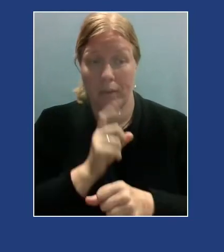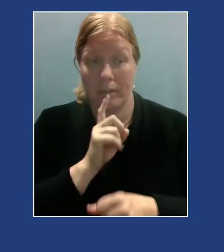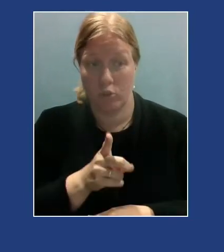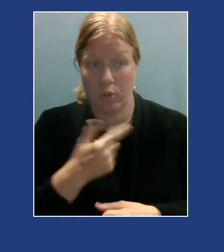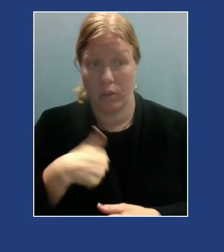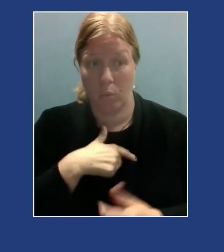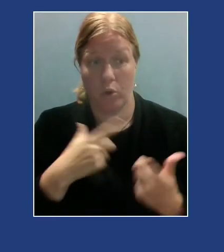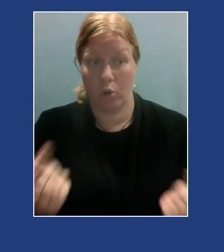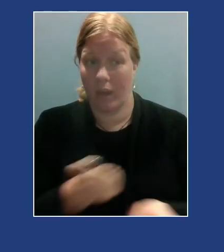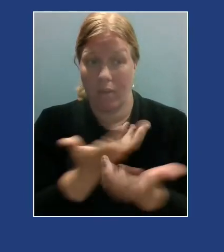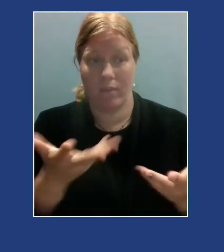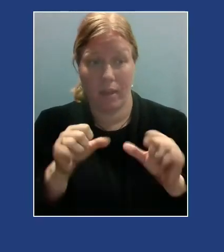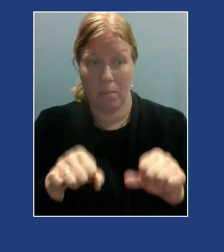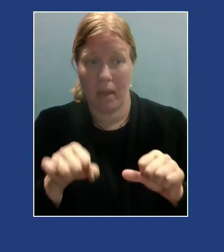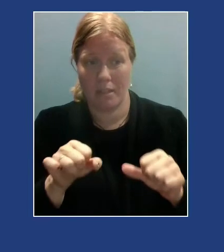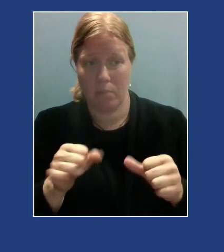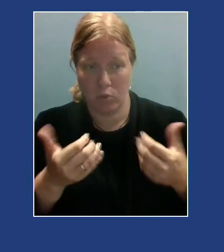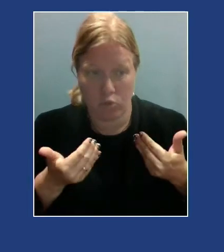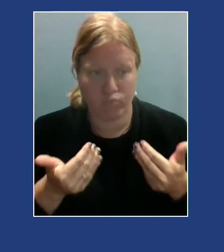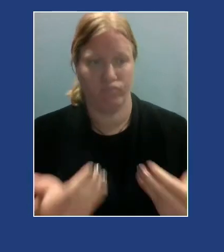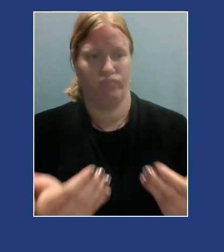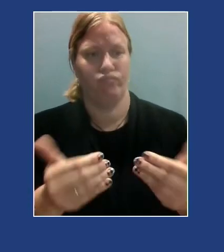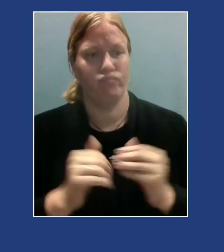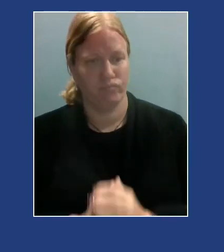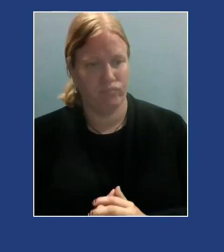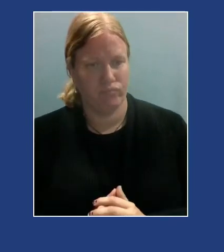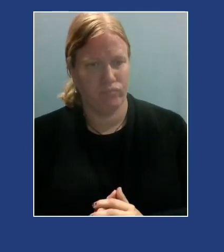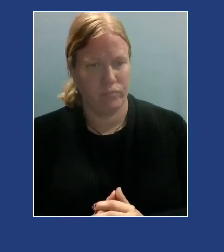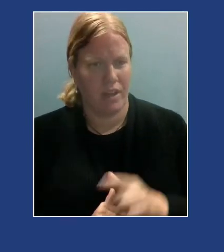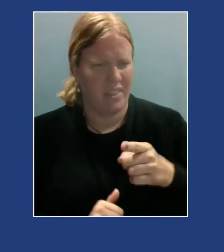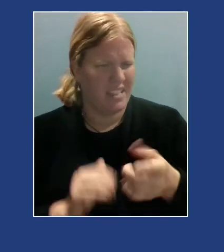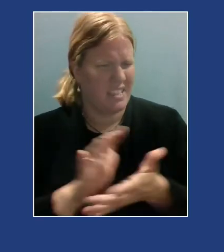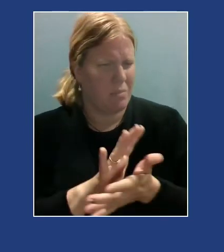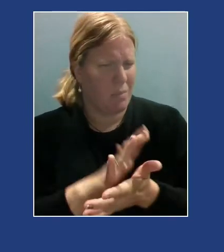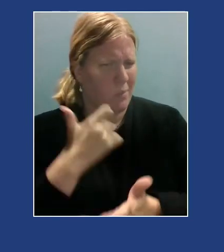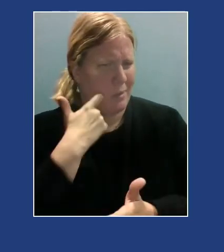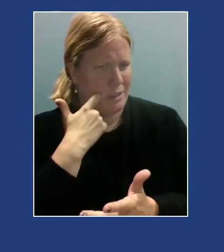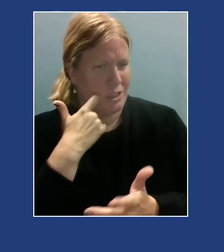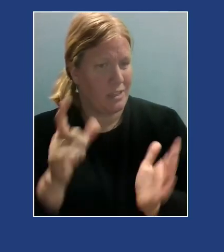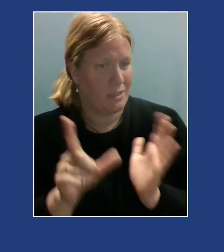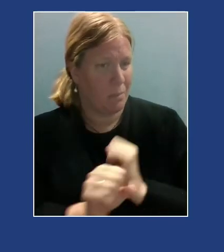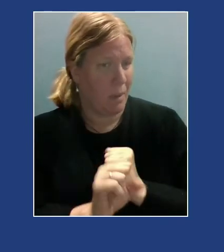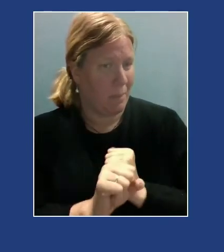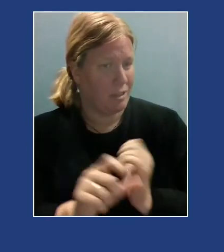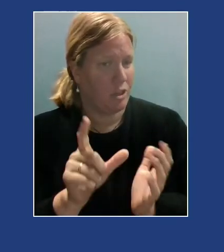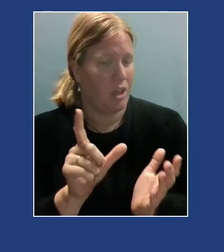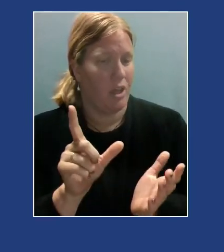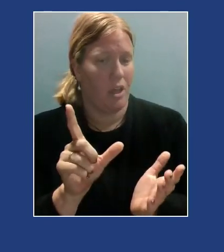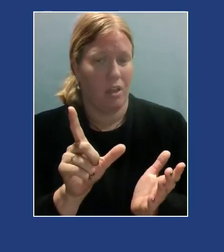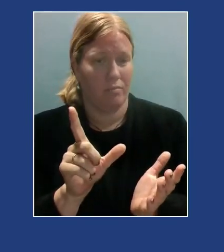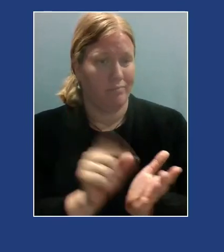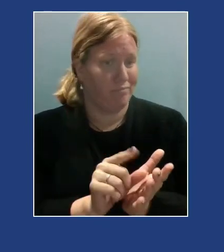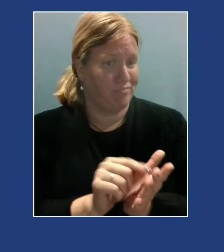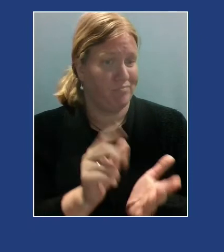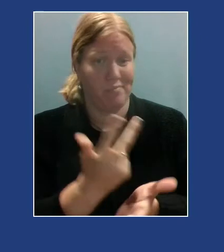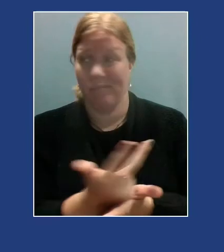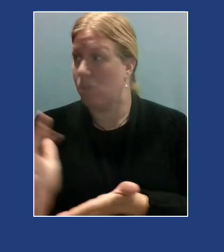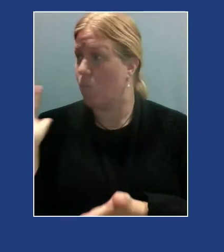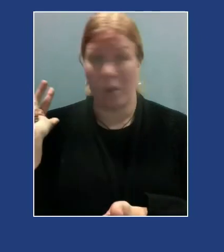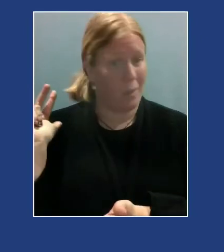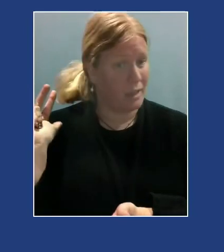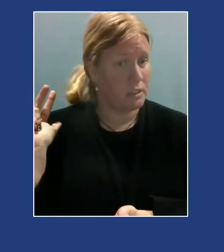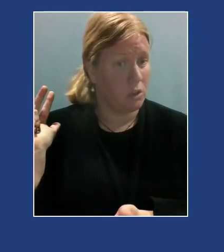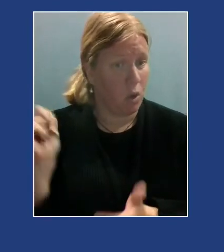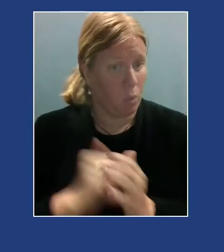doing everything possible to move this sort of care forward. This is a paper we published 3 weeks ago in JAMA Surgery, again using the US